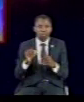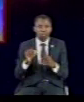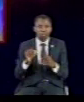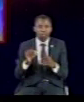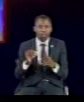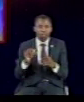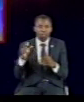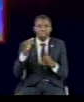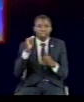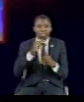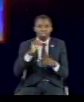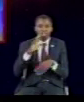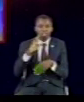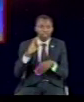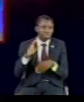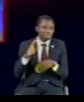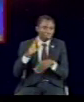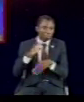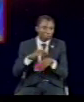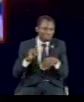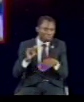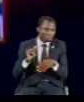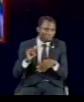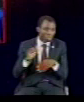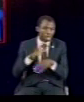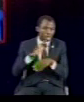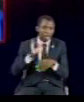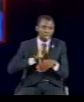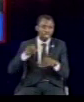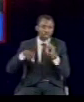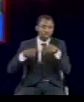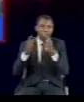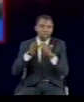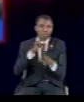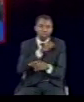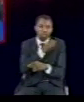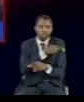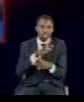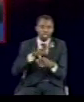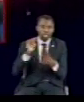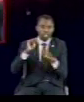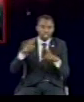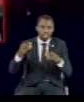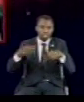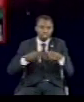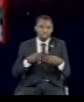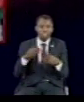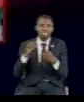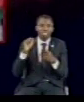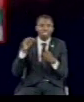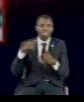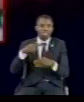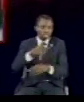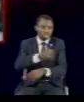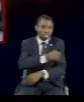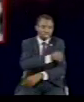and they called doctor for me. I went to the hospital and they gave me injection. It was very